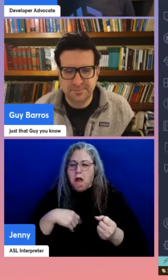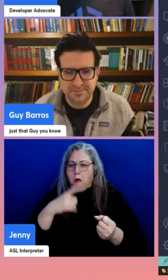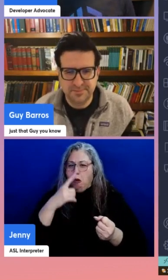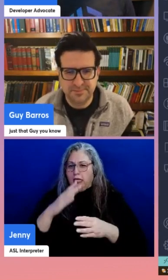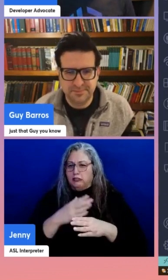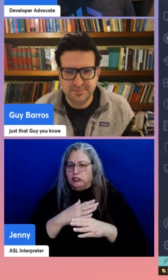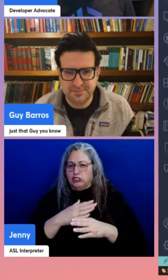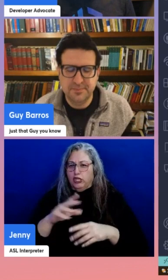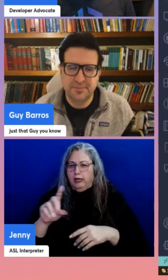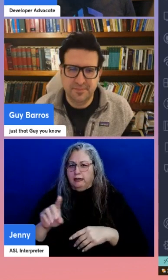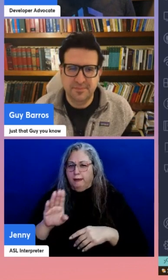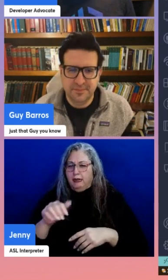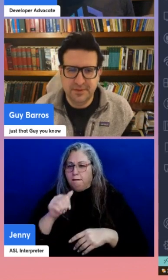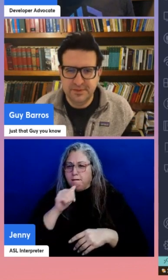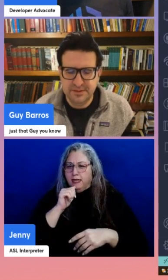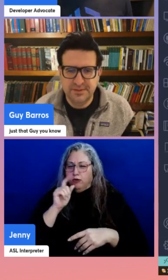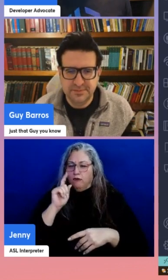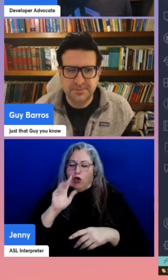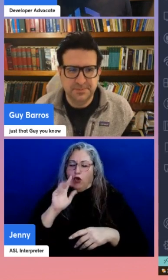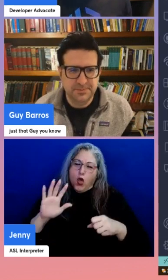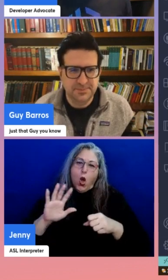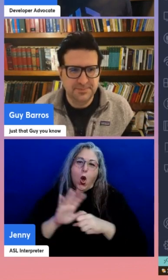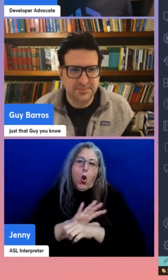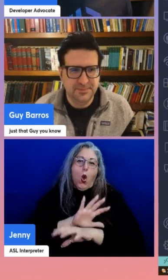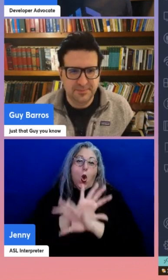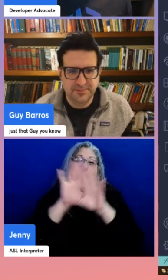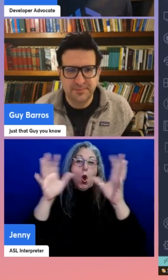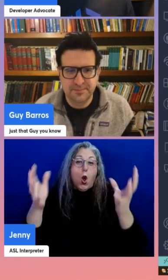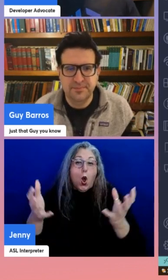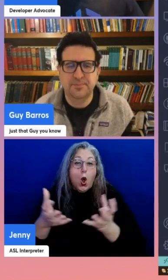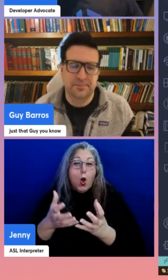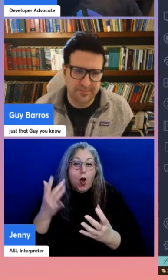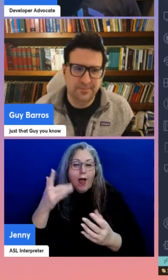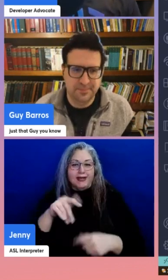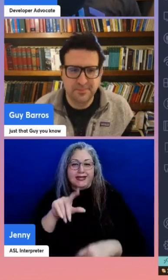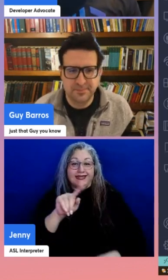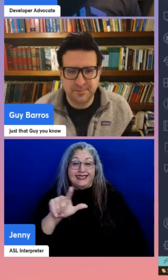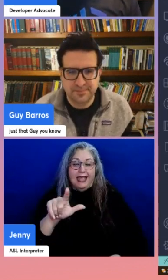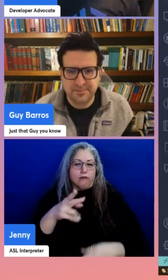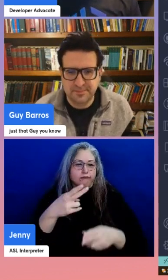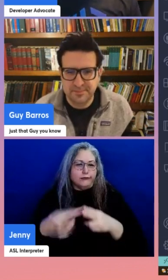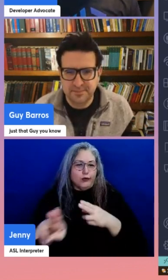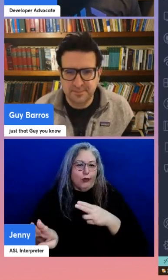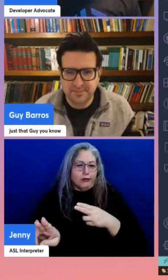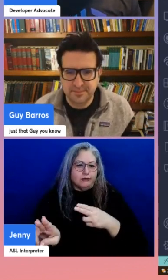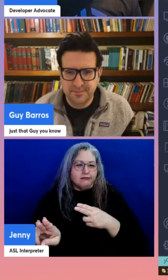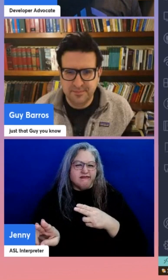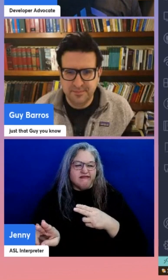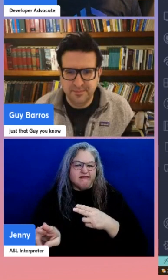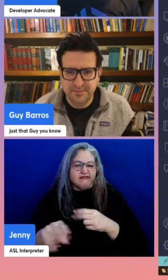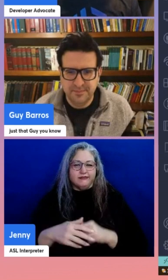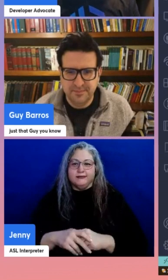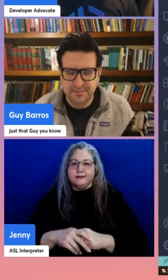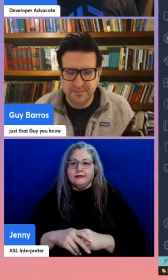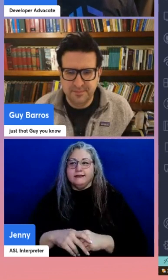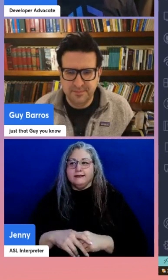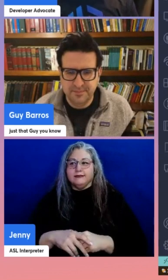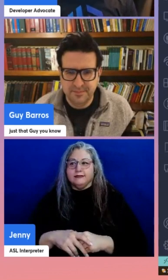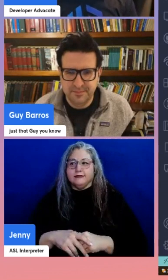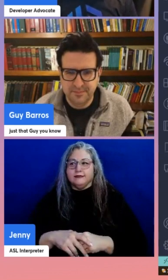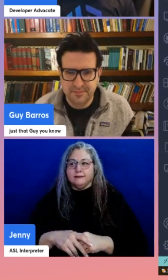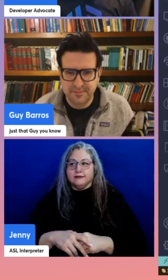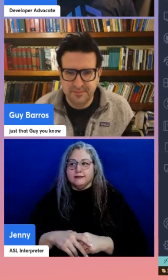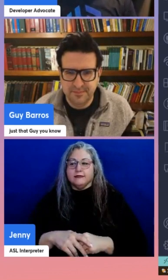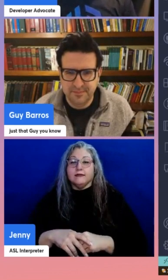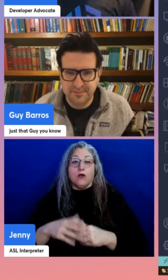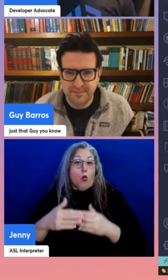database password with the entire world because I know it's got a short TTL on it. Okay, right. We're nearly